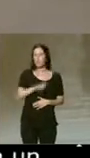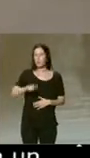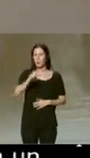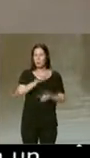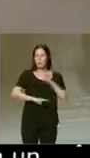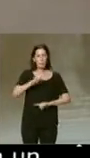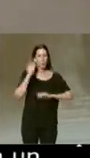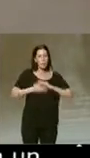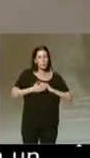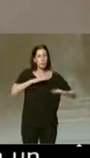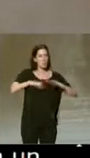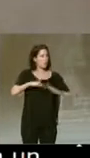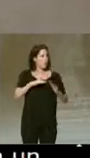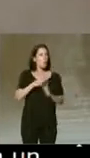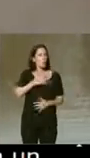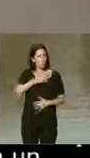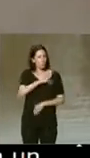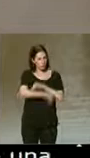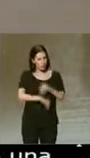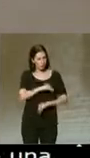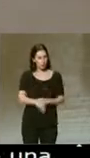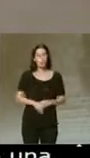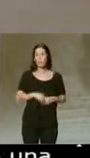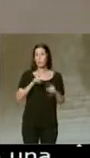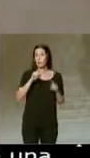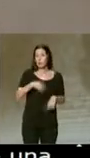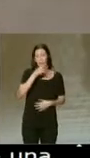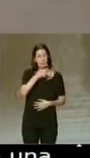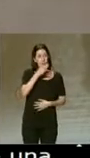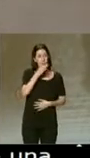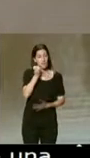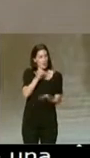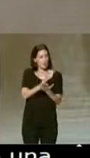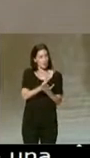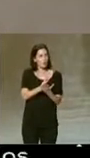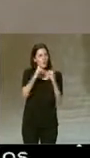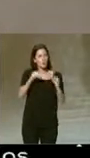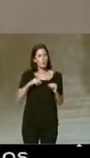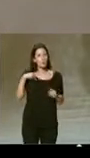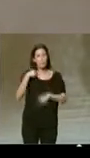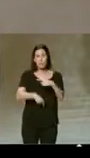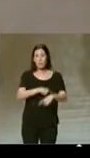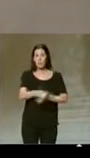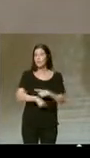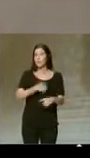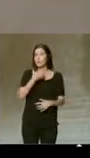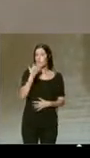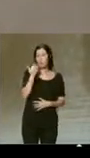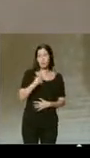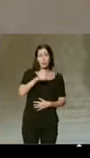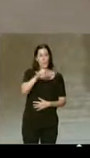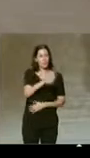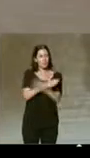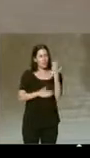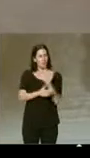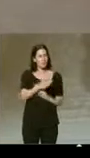or for a person who has motor problems. So this is a challenge that we have in